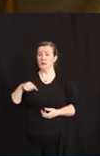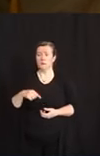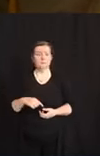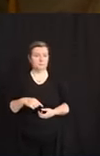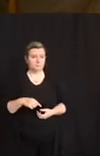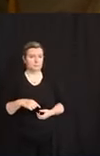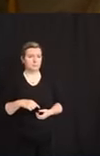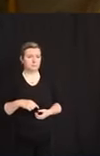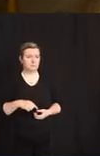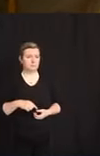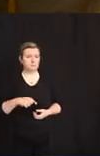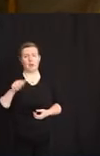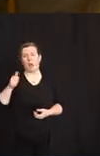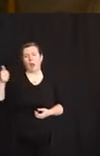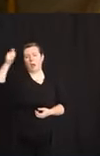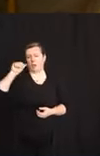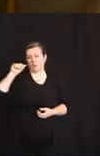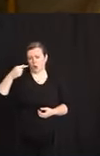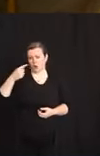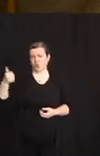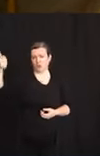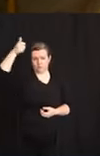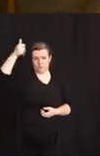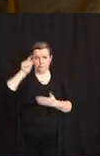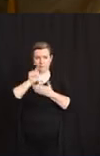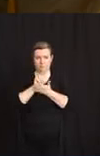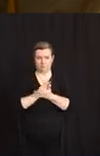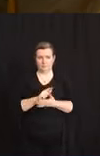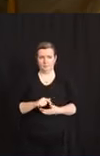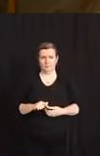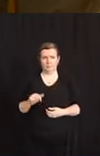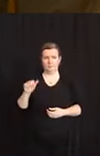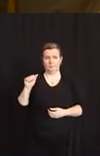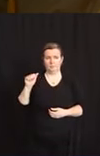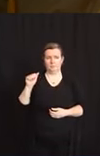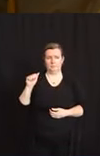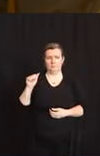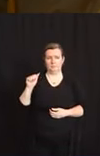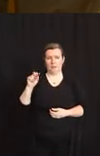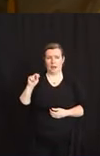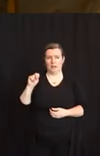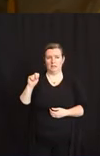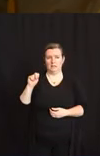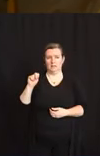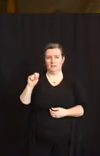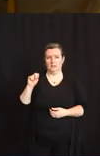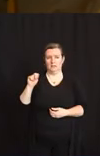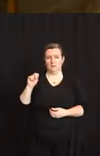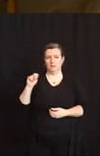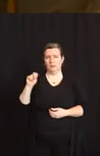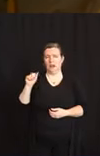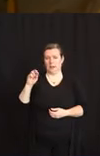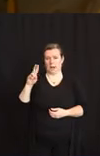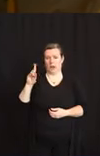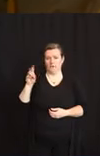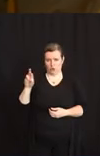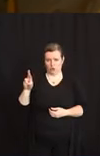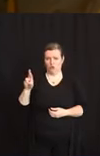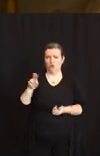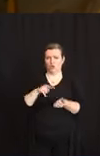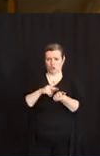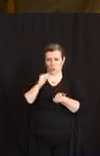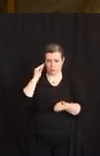as the surveyors go to the long-term care facilities, if they see something that has to be reported, we have a direct line